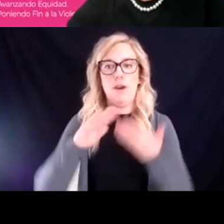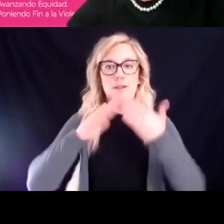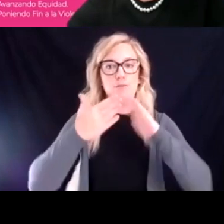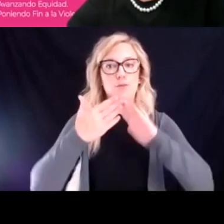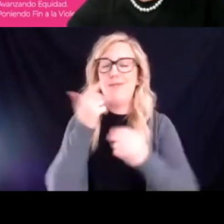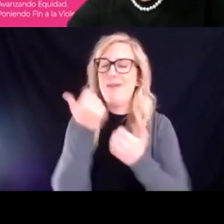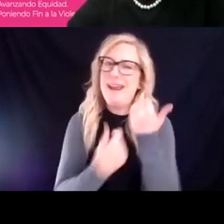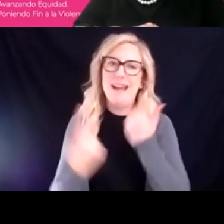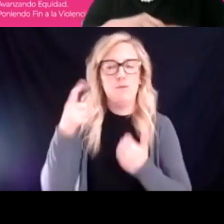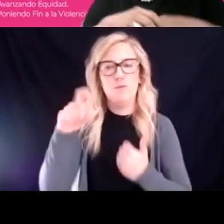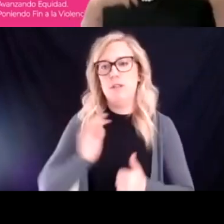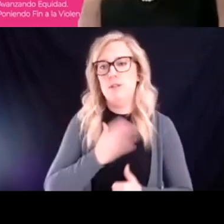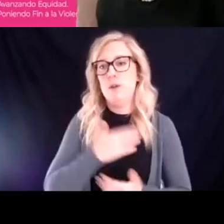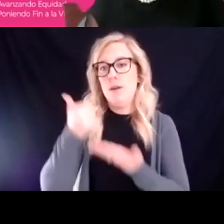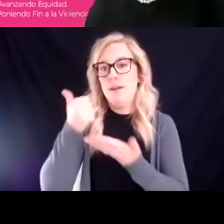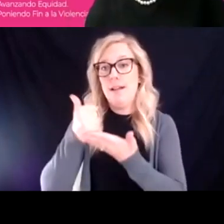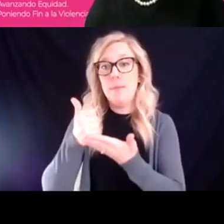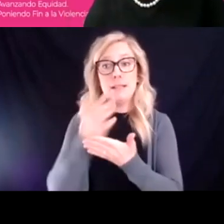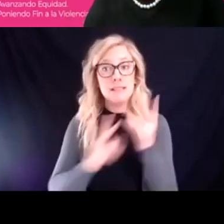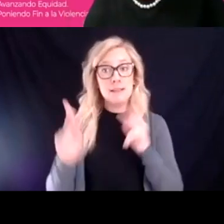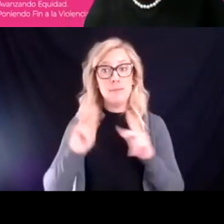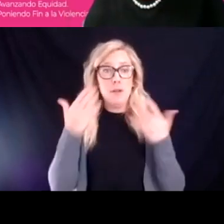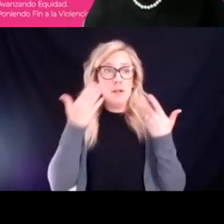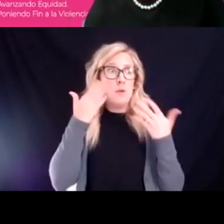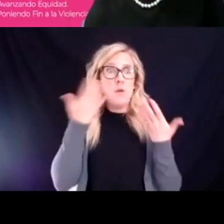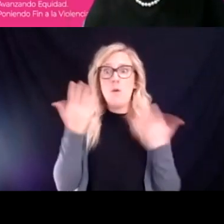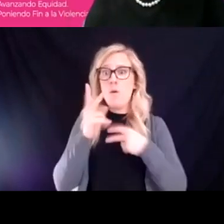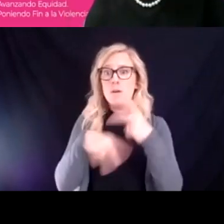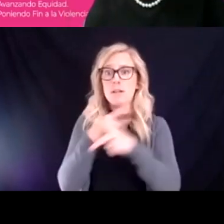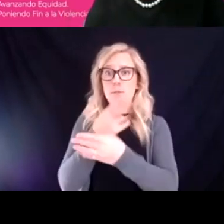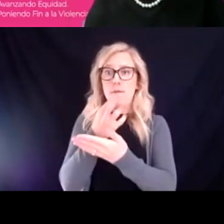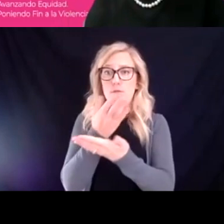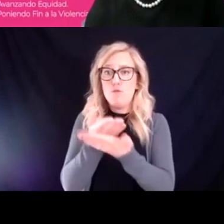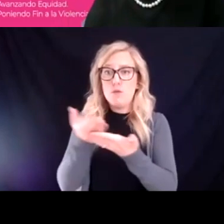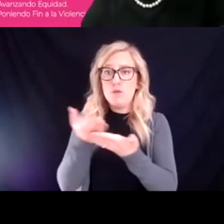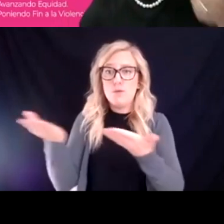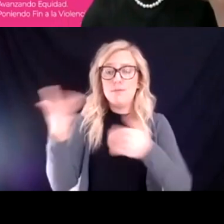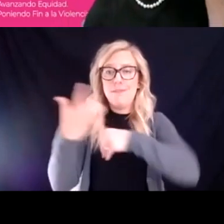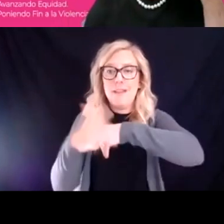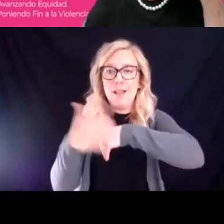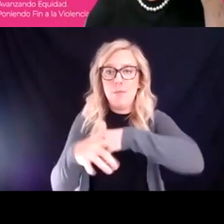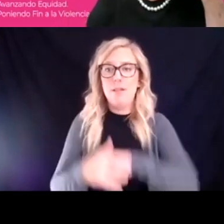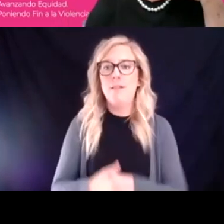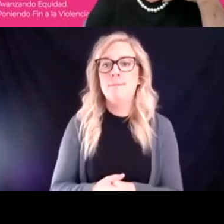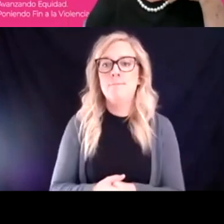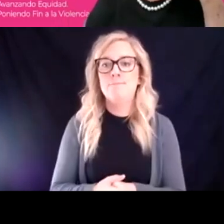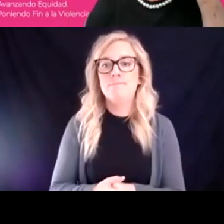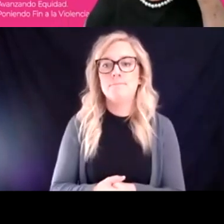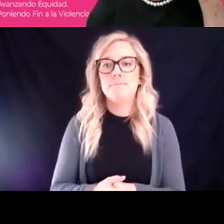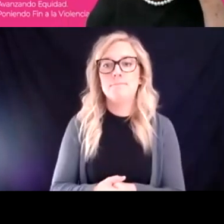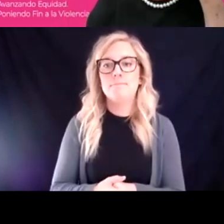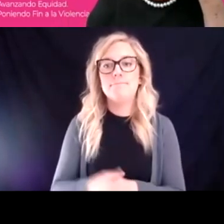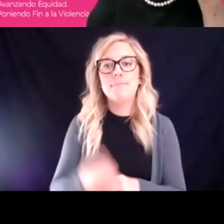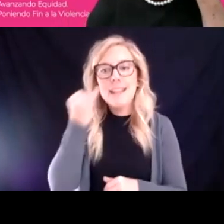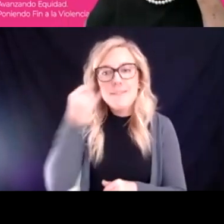needs us and for people who don't know what kind of resources they can have available to them. If you don't make this public, people are